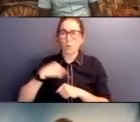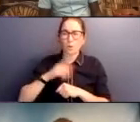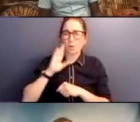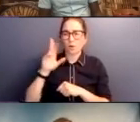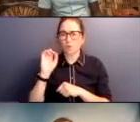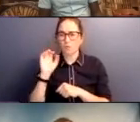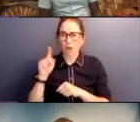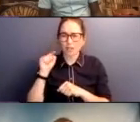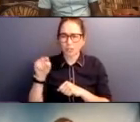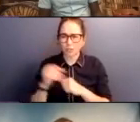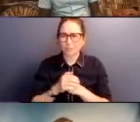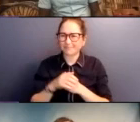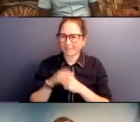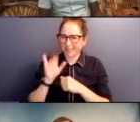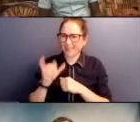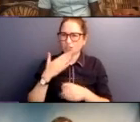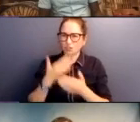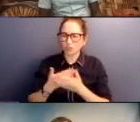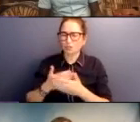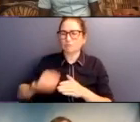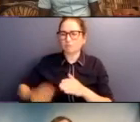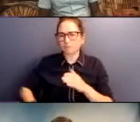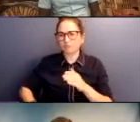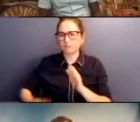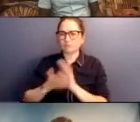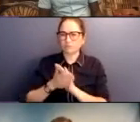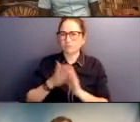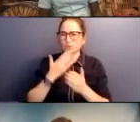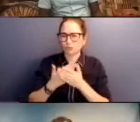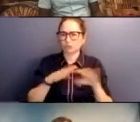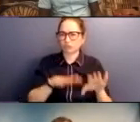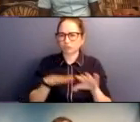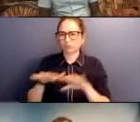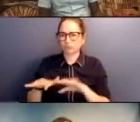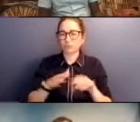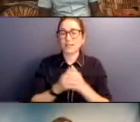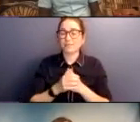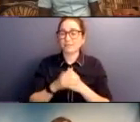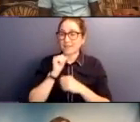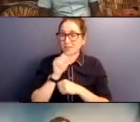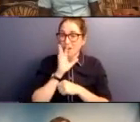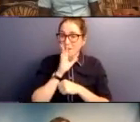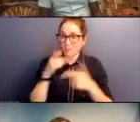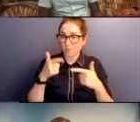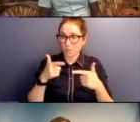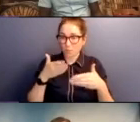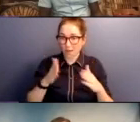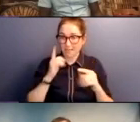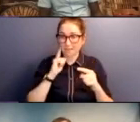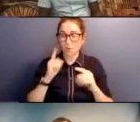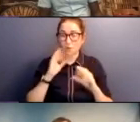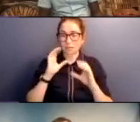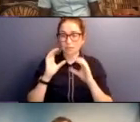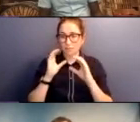We will rock you. So the kids love that. Nonverbal ways to communicate. Obviously eye